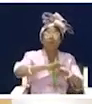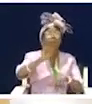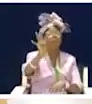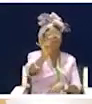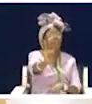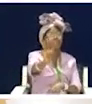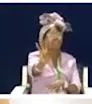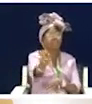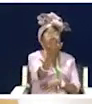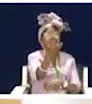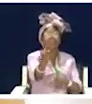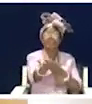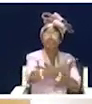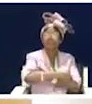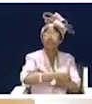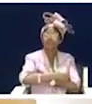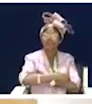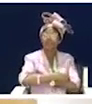day,